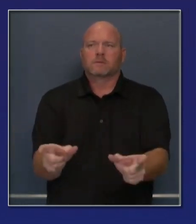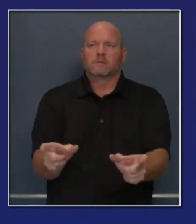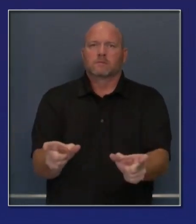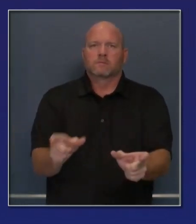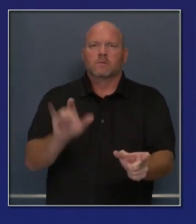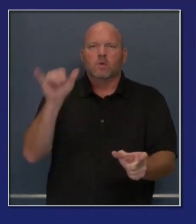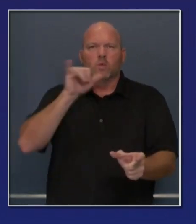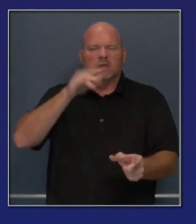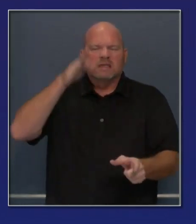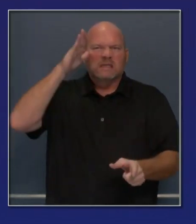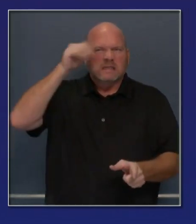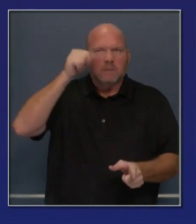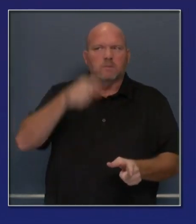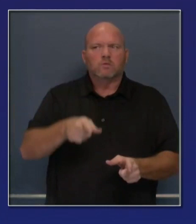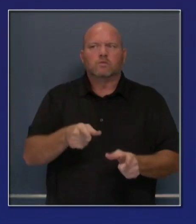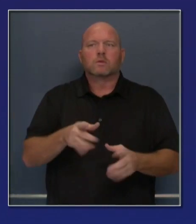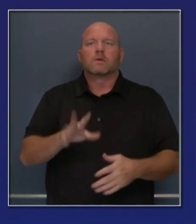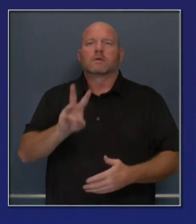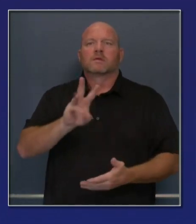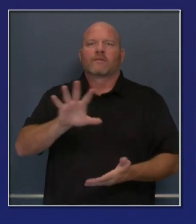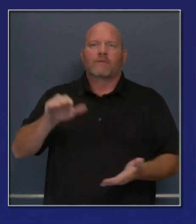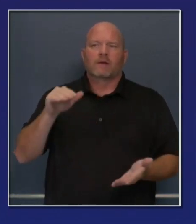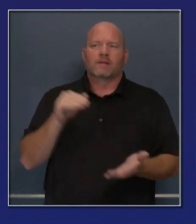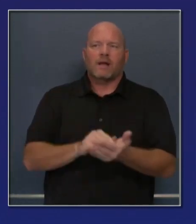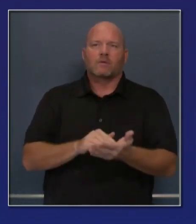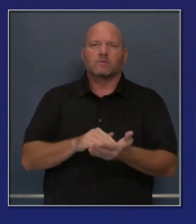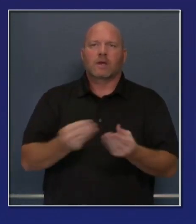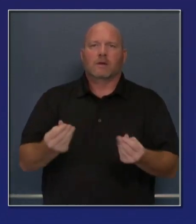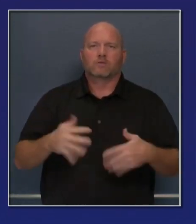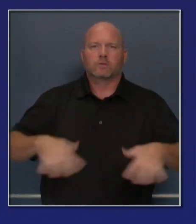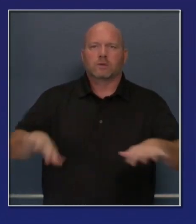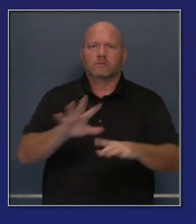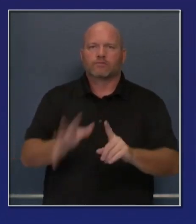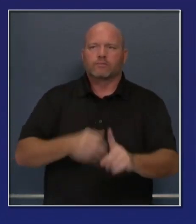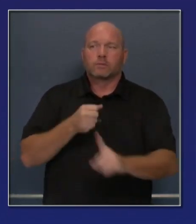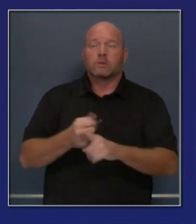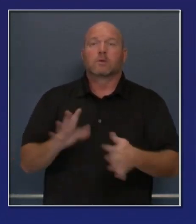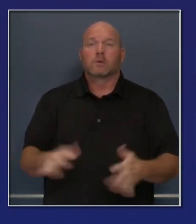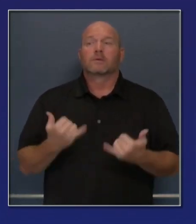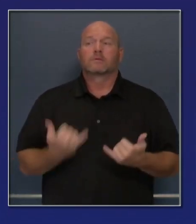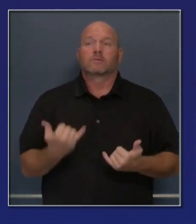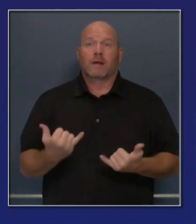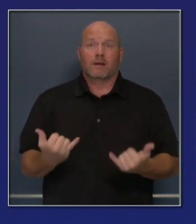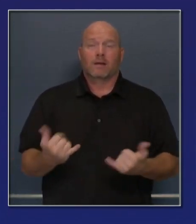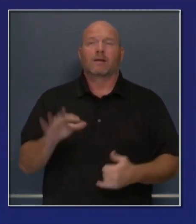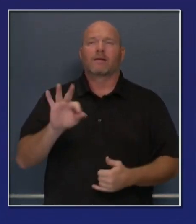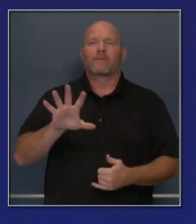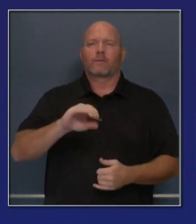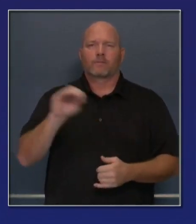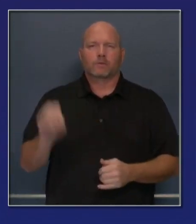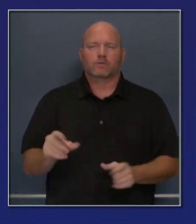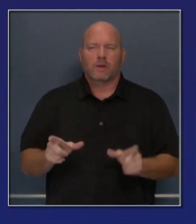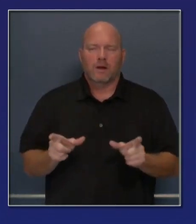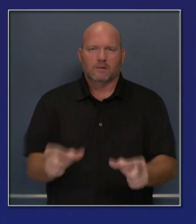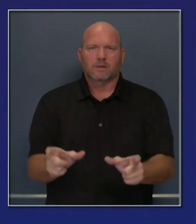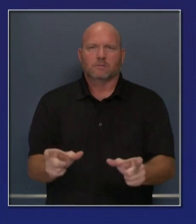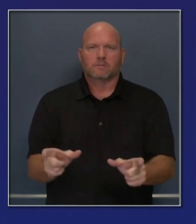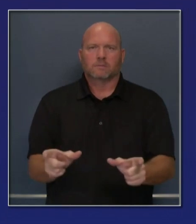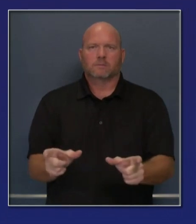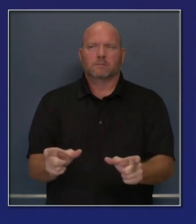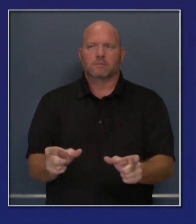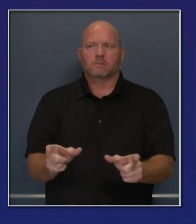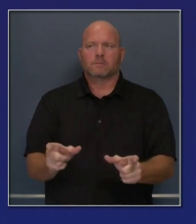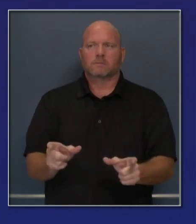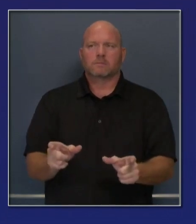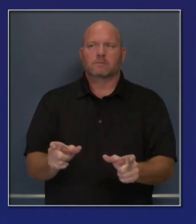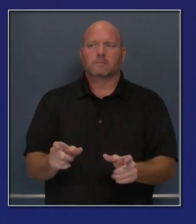some 65,000 acres impacted. Today it's at 95% contained. Real progress over the last week